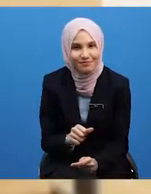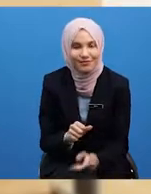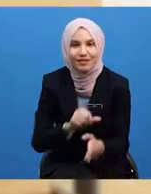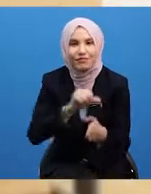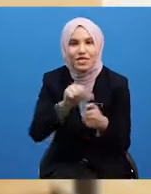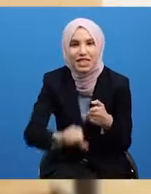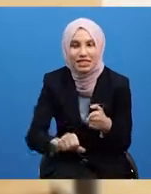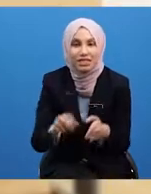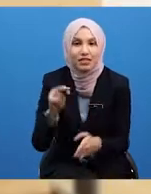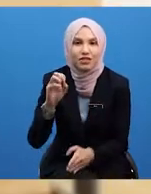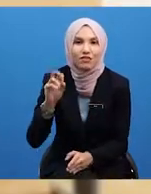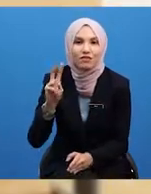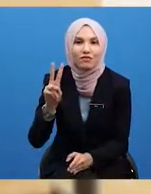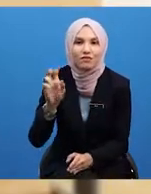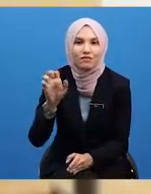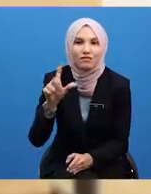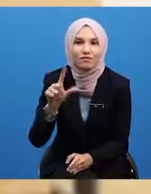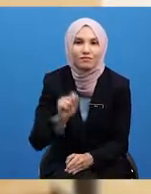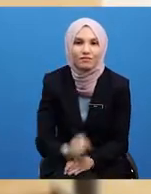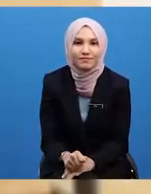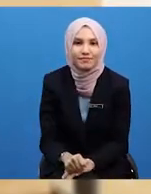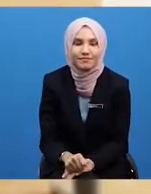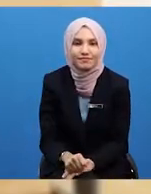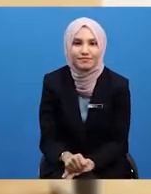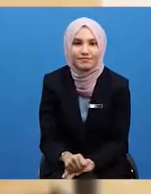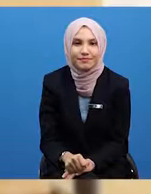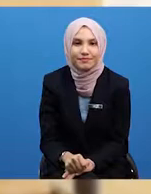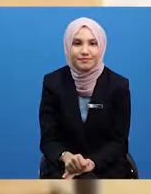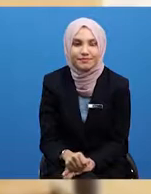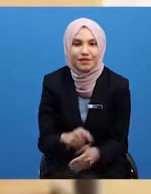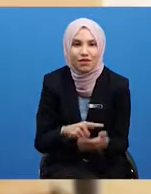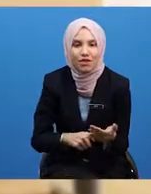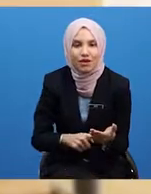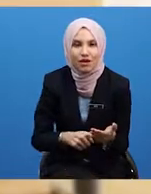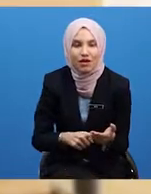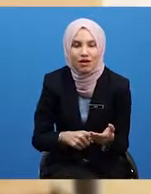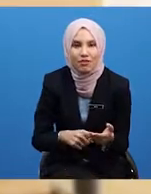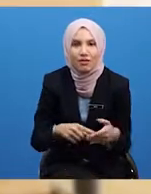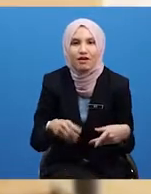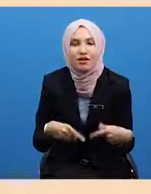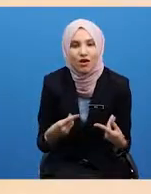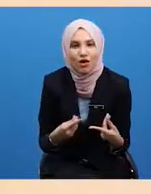novel. All right. What are we going to learn today?